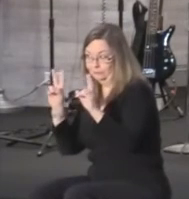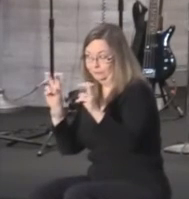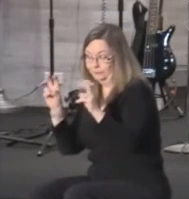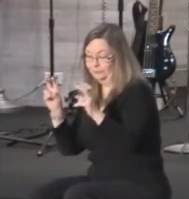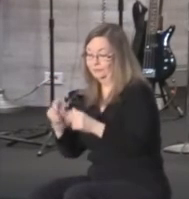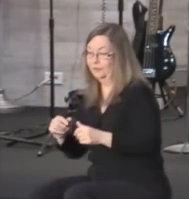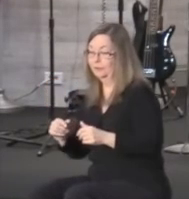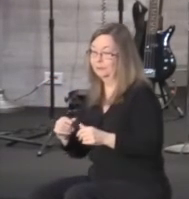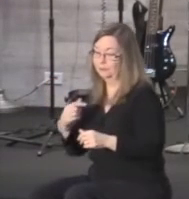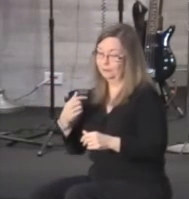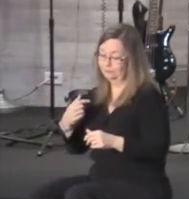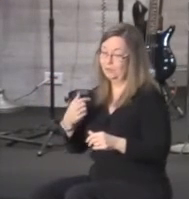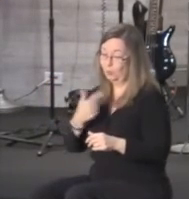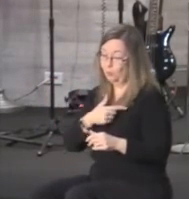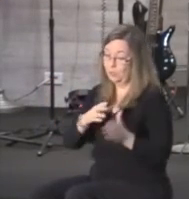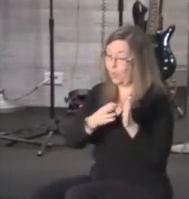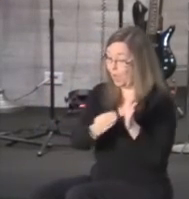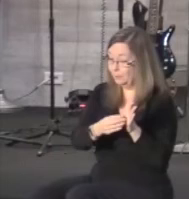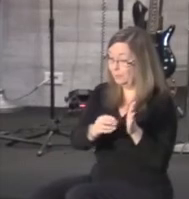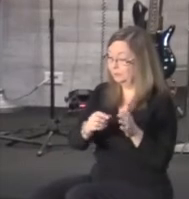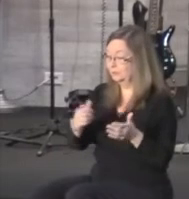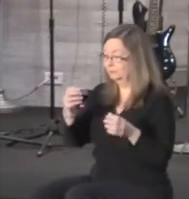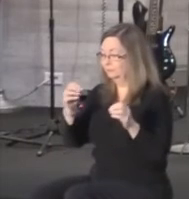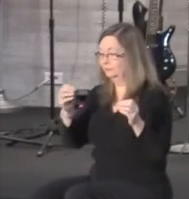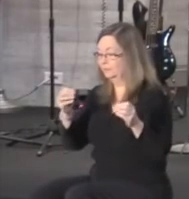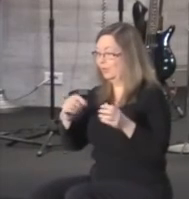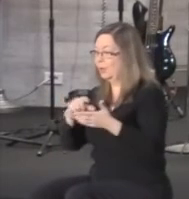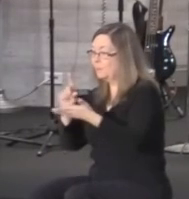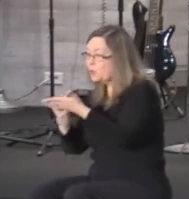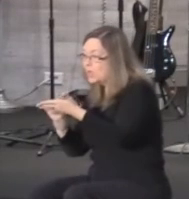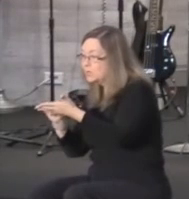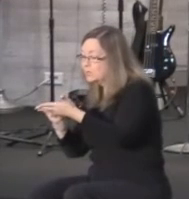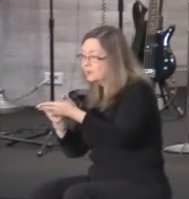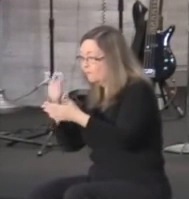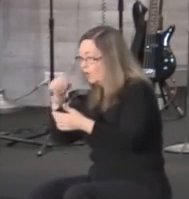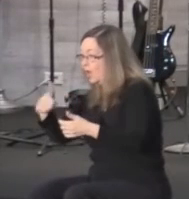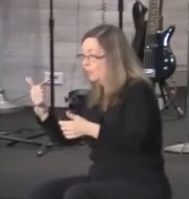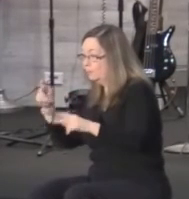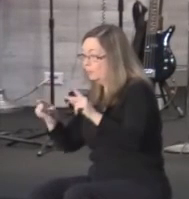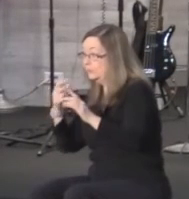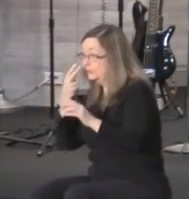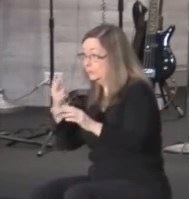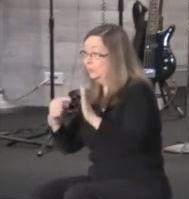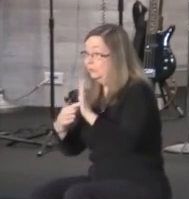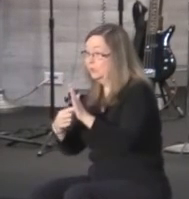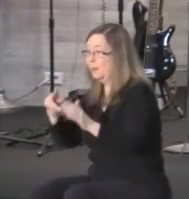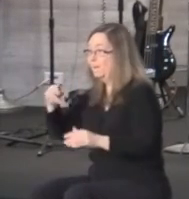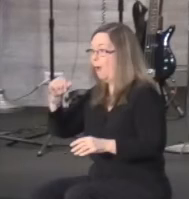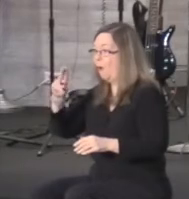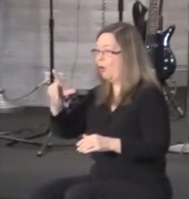That's where we need to go. We copy, we paste, and we print something out for someone else to see. Paul's raising the bar